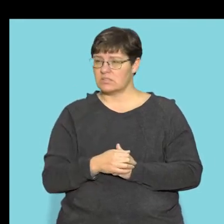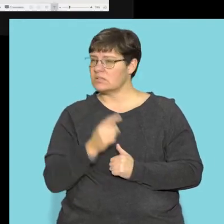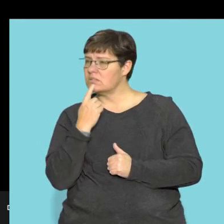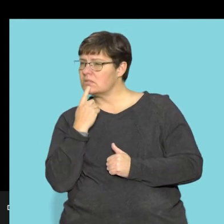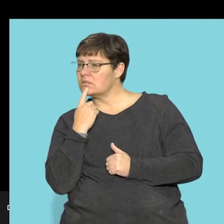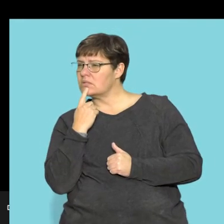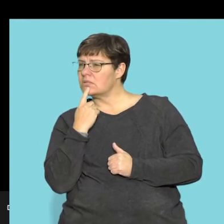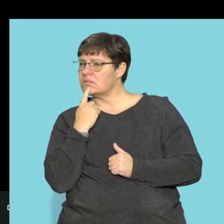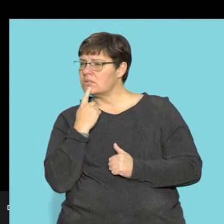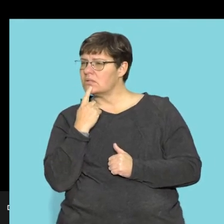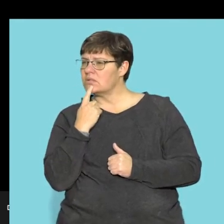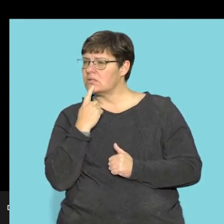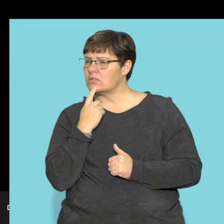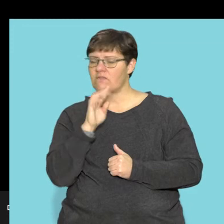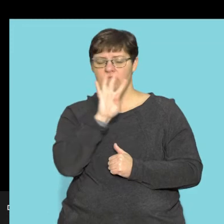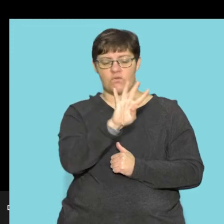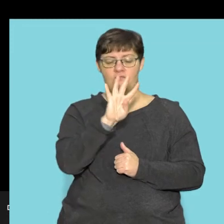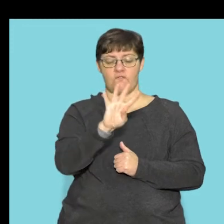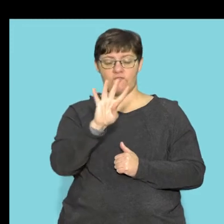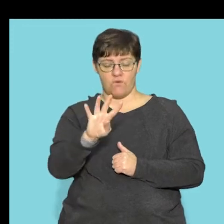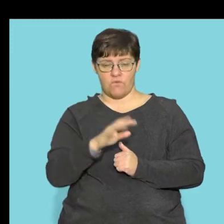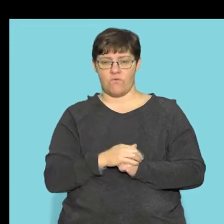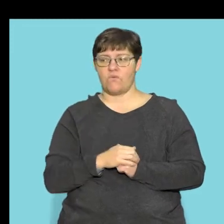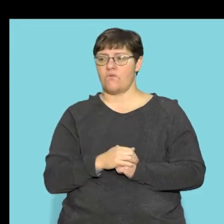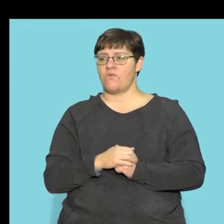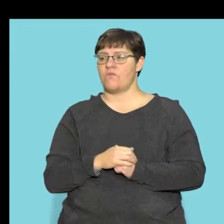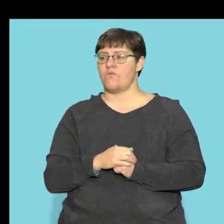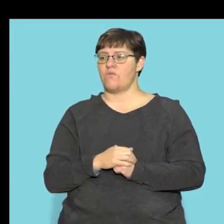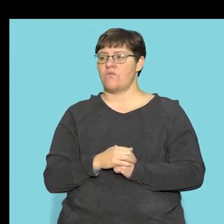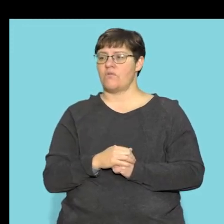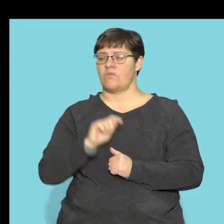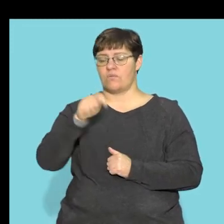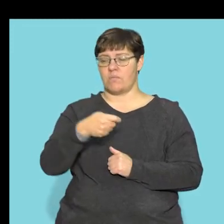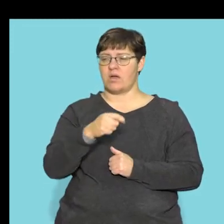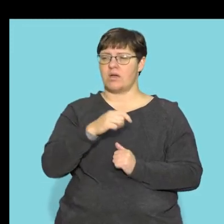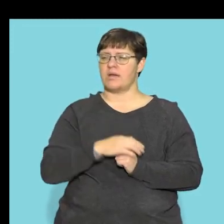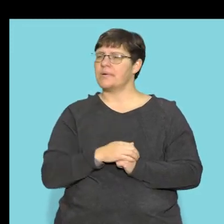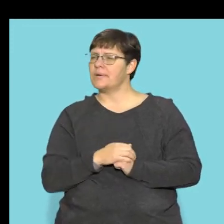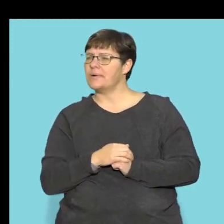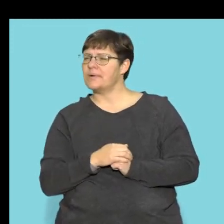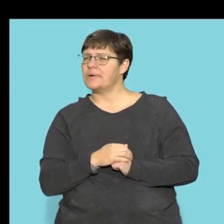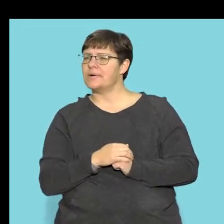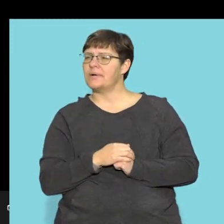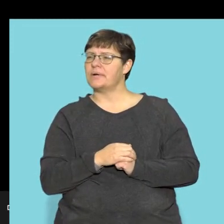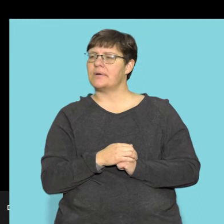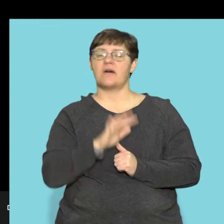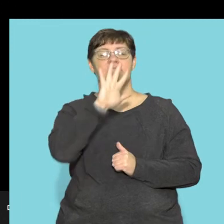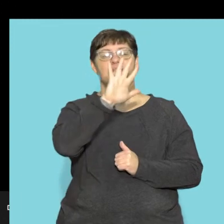1,571,000 and how many cents? How many rands? 444. 444, comma